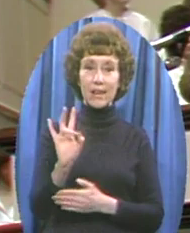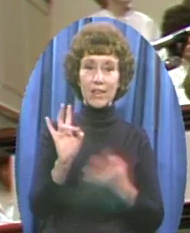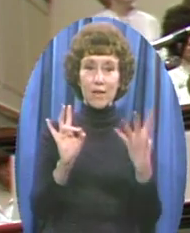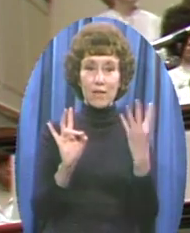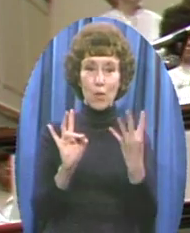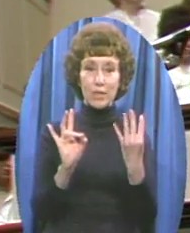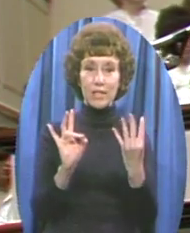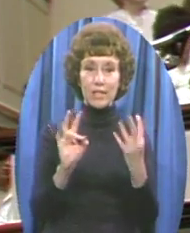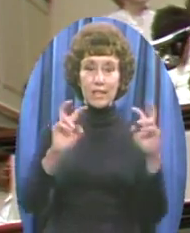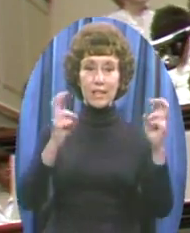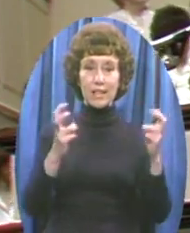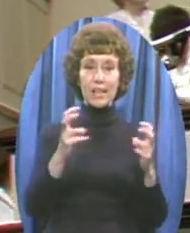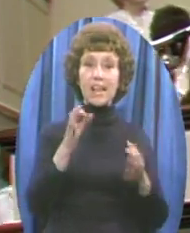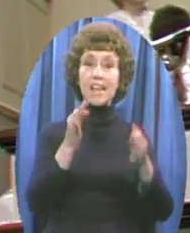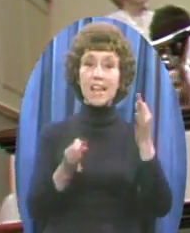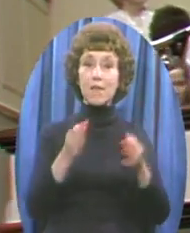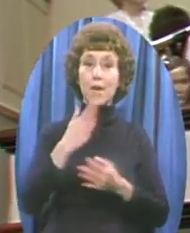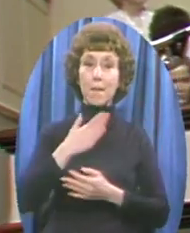If my people,